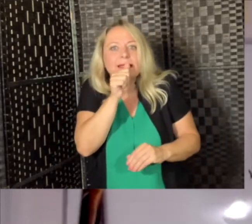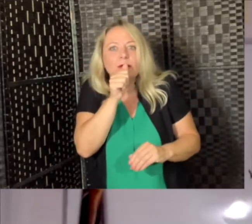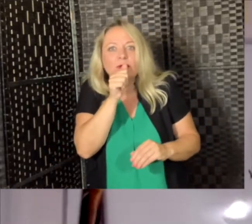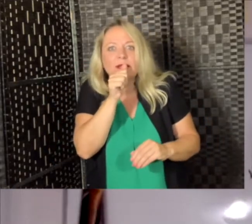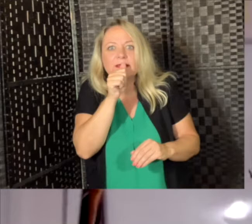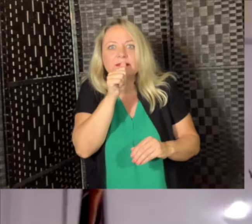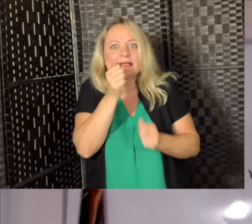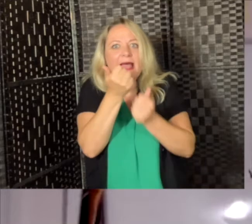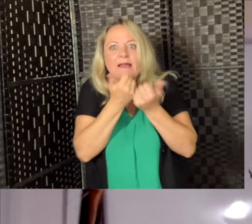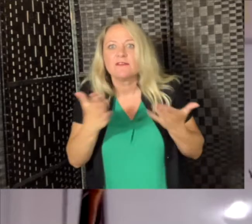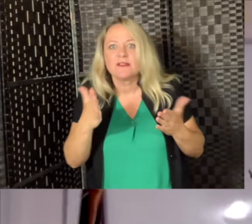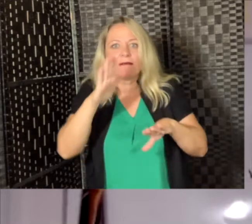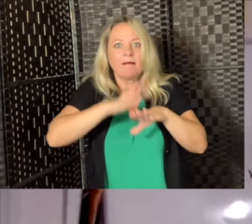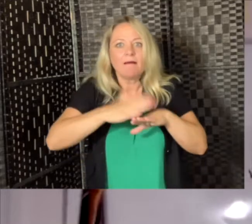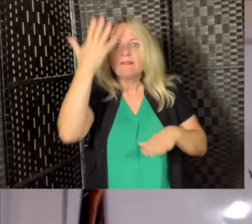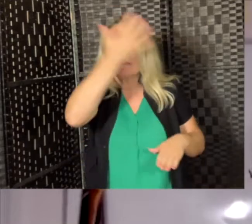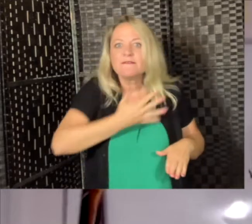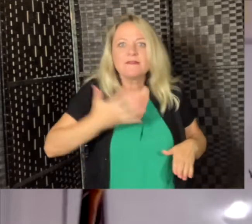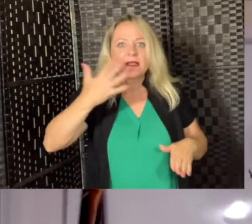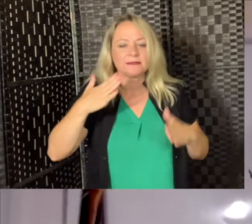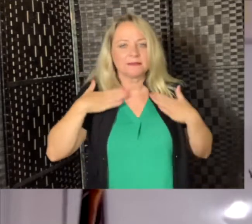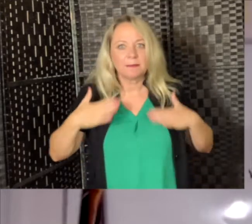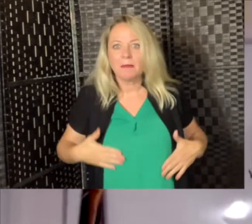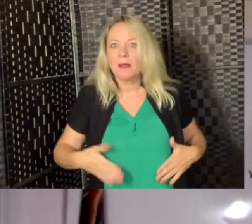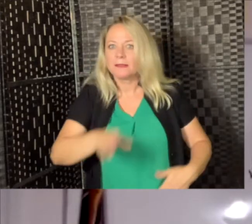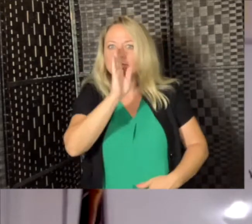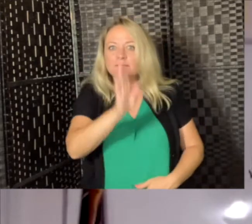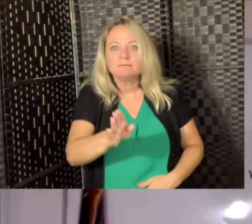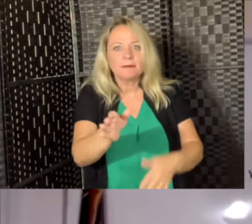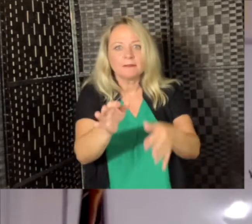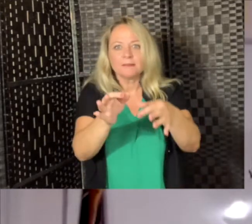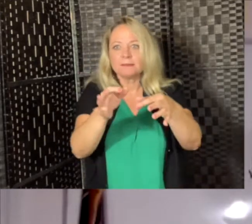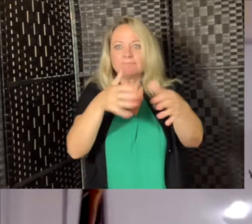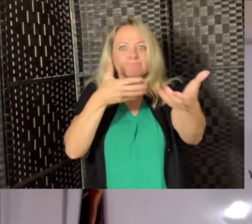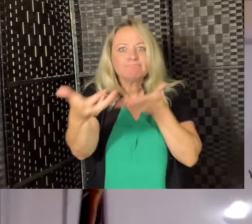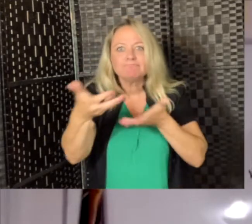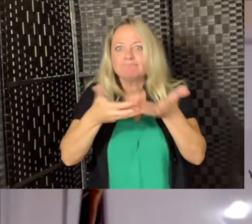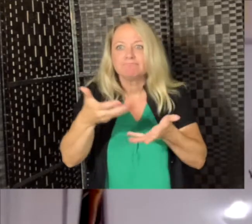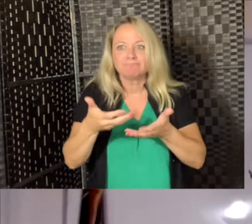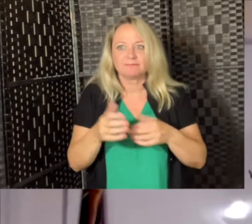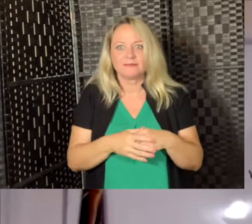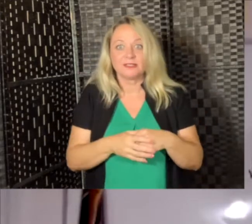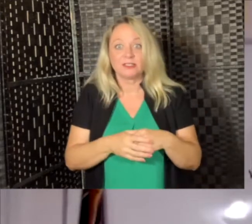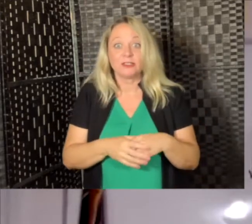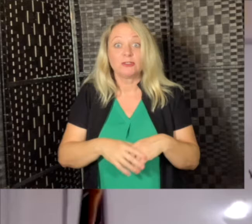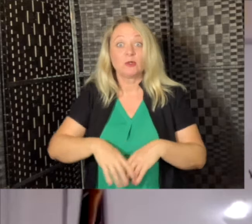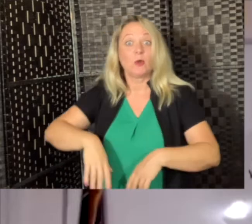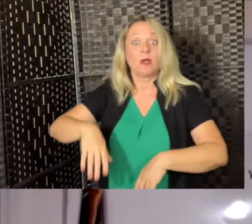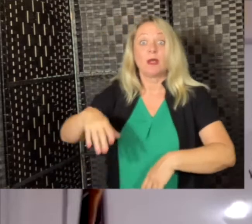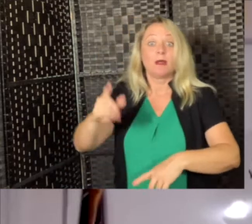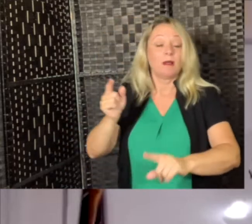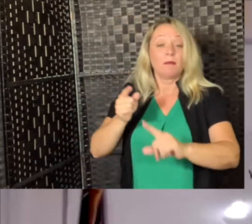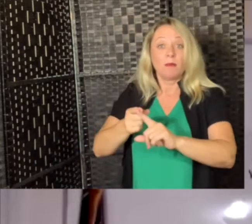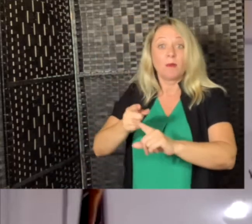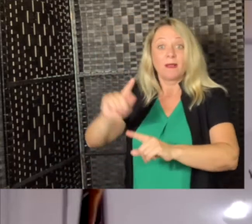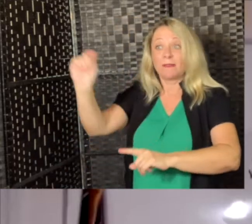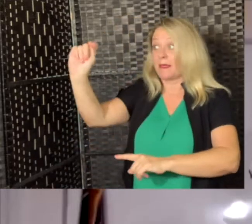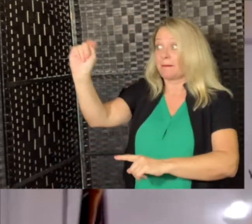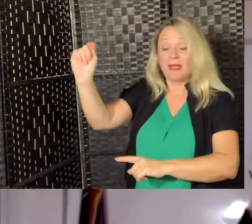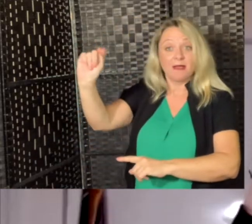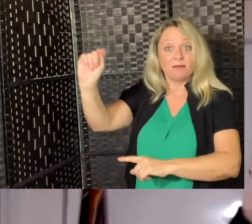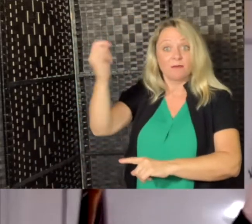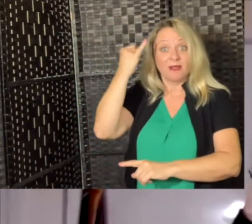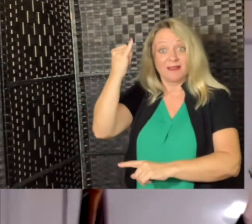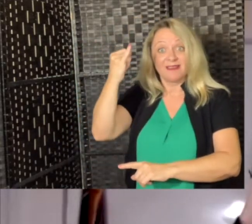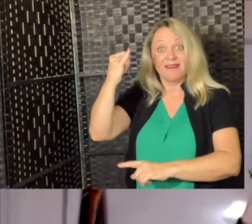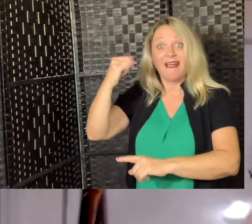to the Ontario Camp of the Deaf to my own world. And I encourage my apprentices in all the classes and work I do